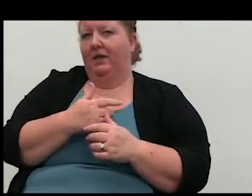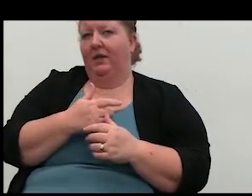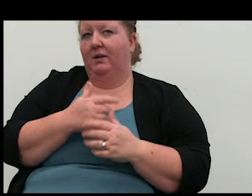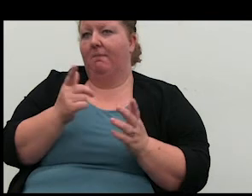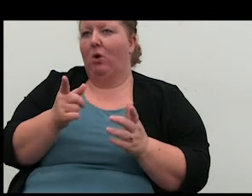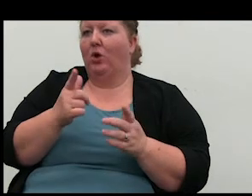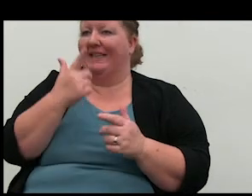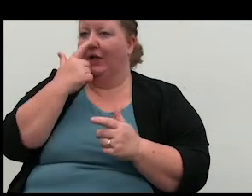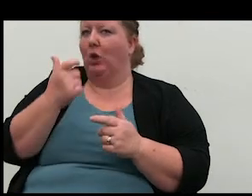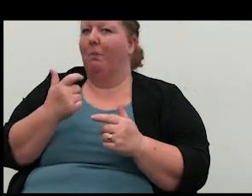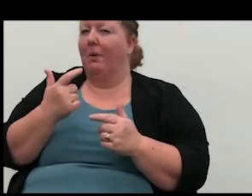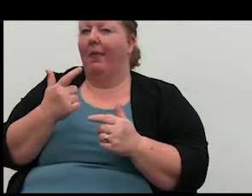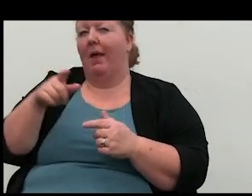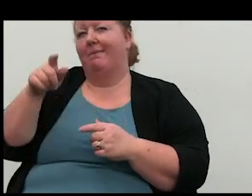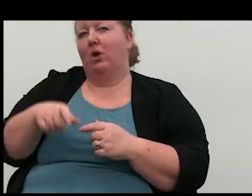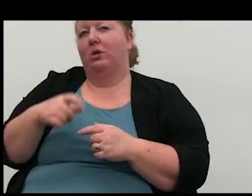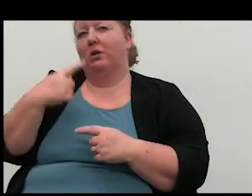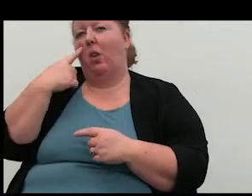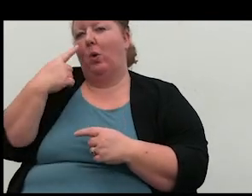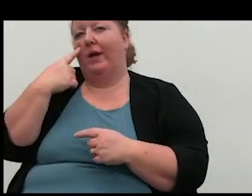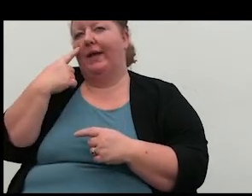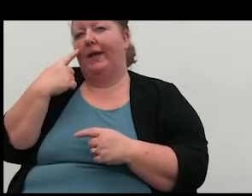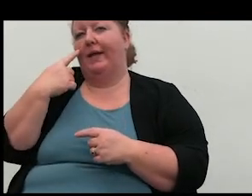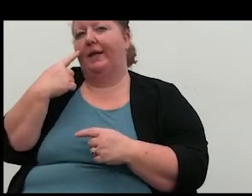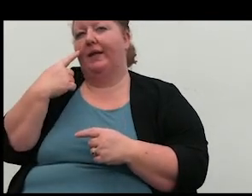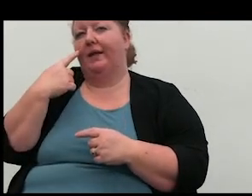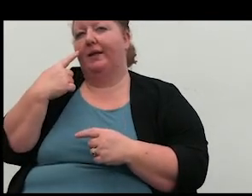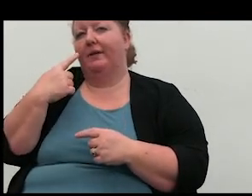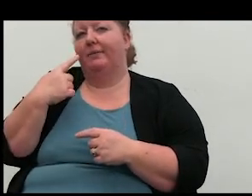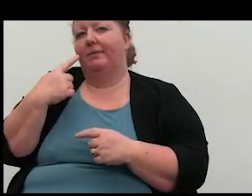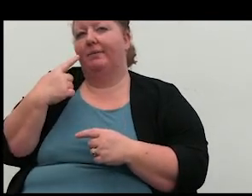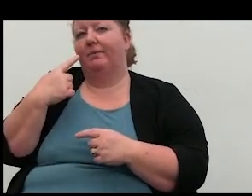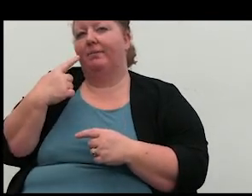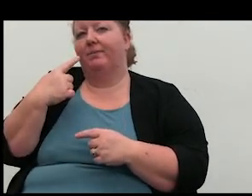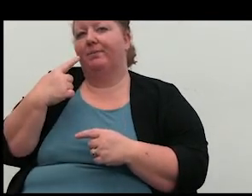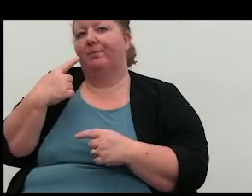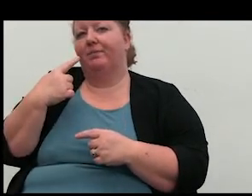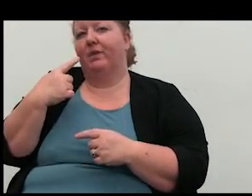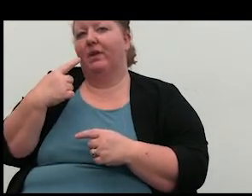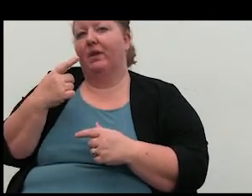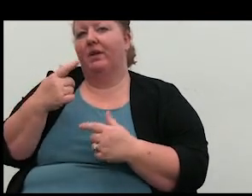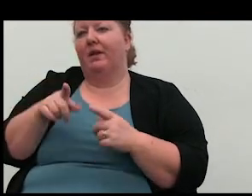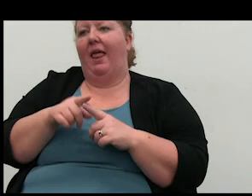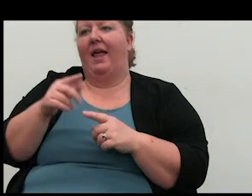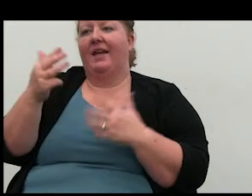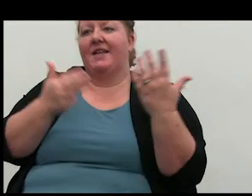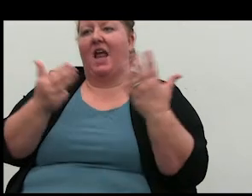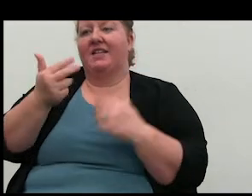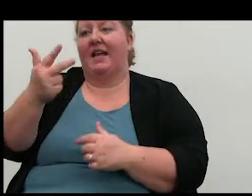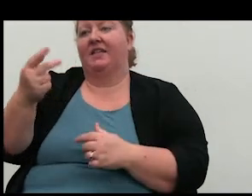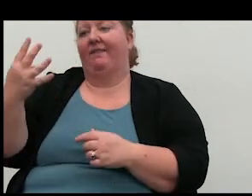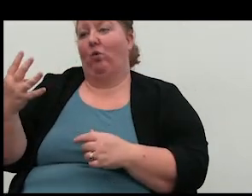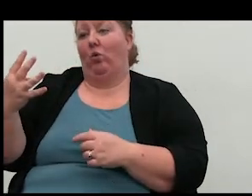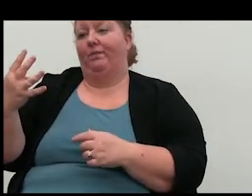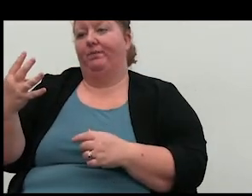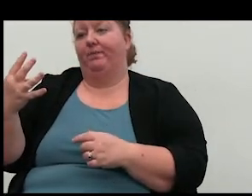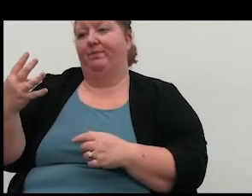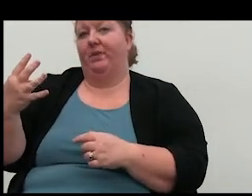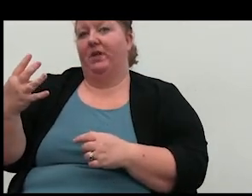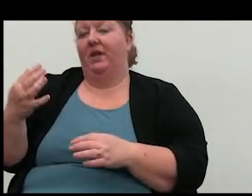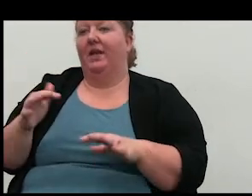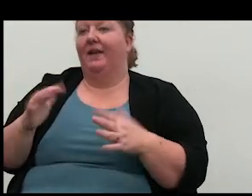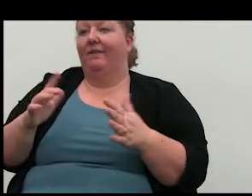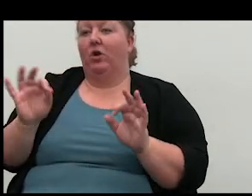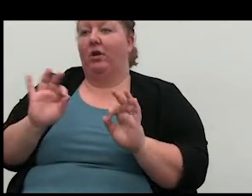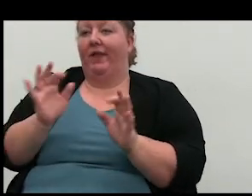where somebody's looking, in kind of the way of, you see in like 1984, it's like, if